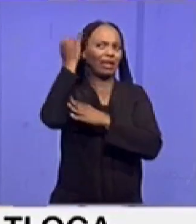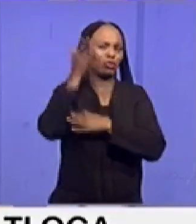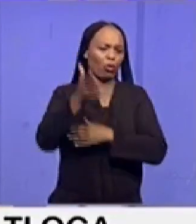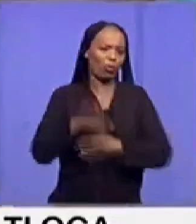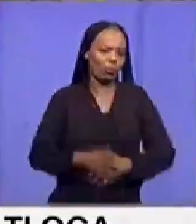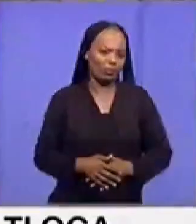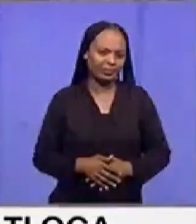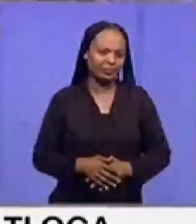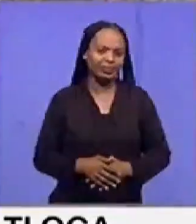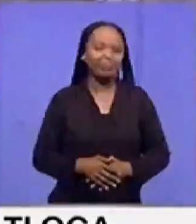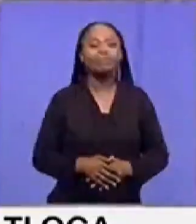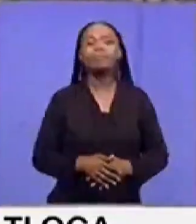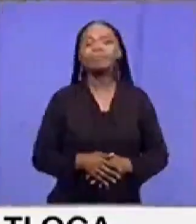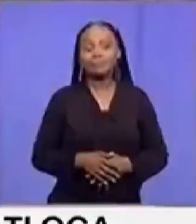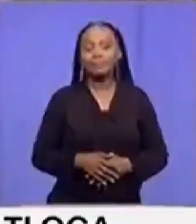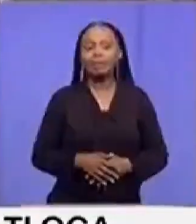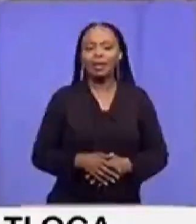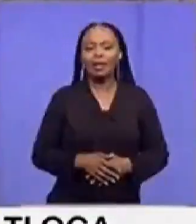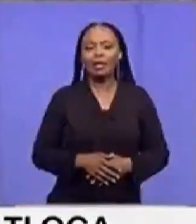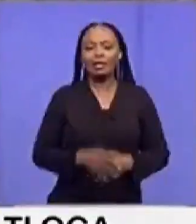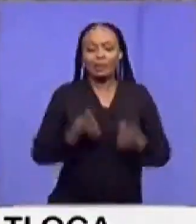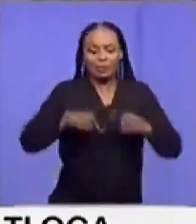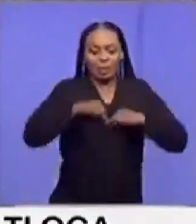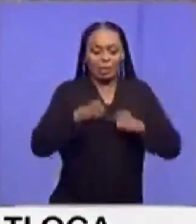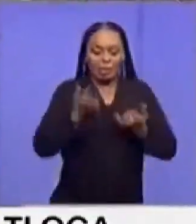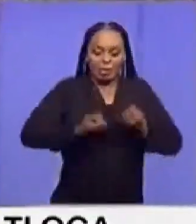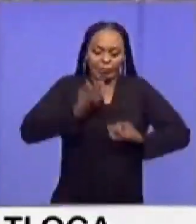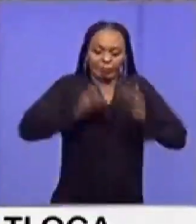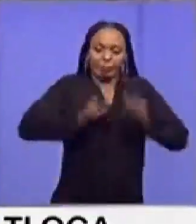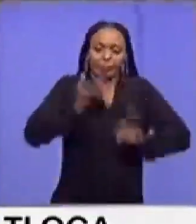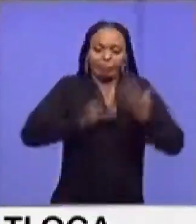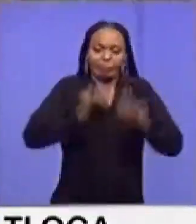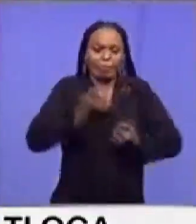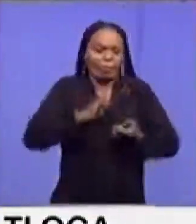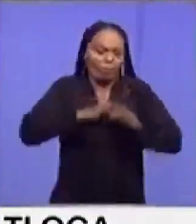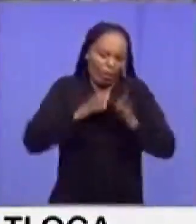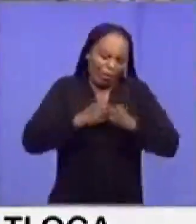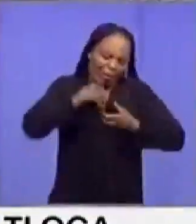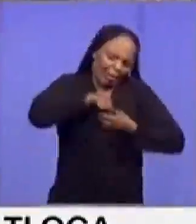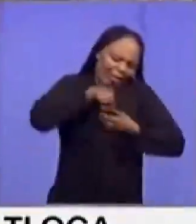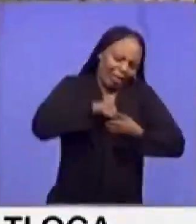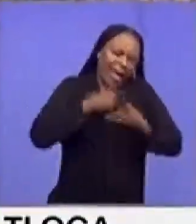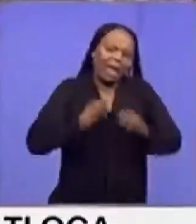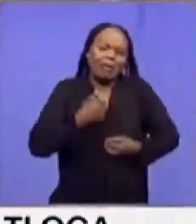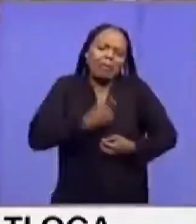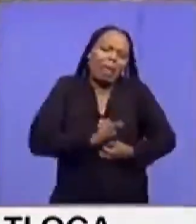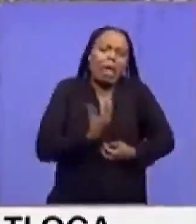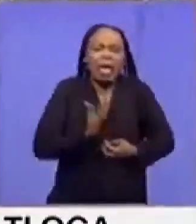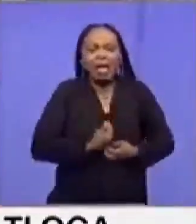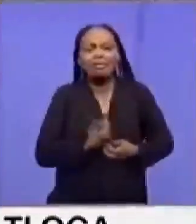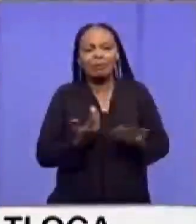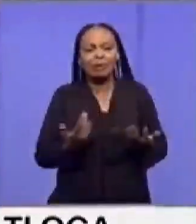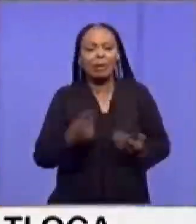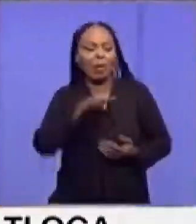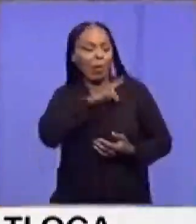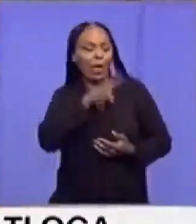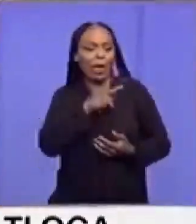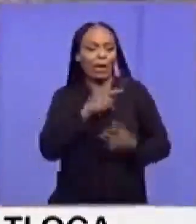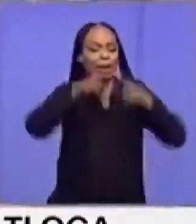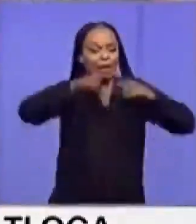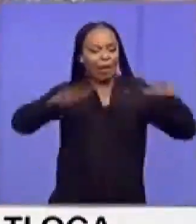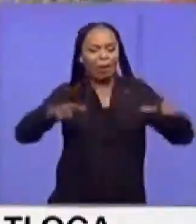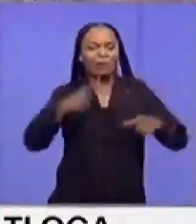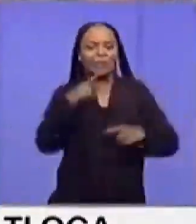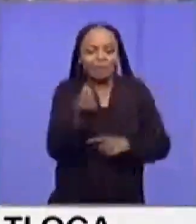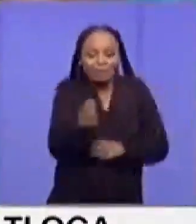ka go bolela gana so le rena go bolela ka mathata a rena ba kgone go bona gore awa o ka no bolela ga o tshege a ke re spedi se re